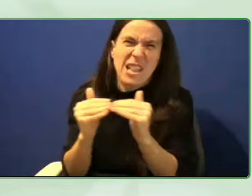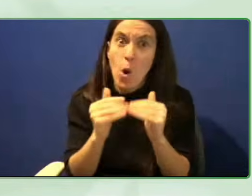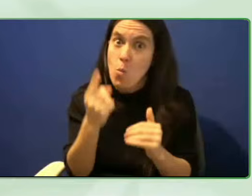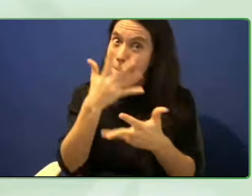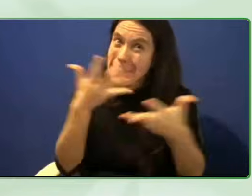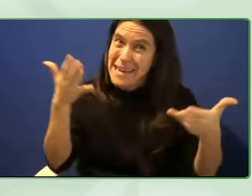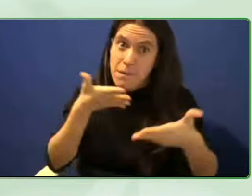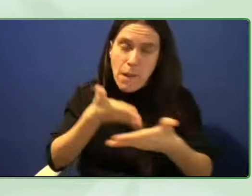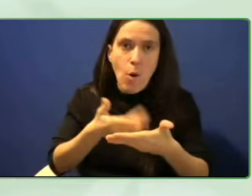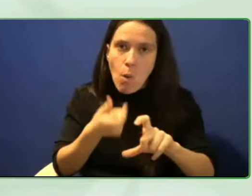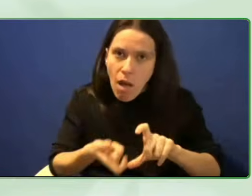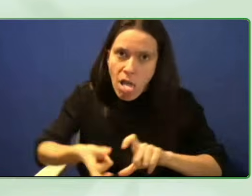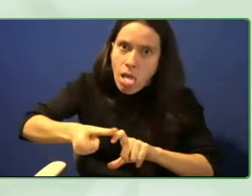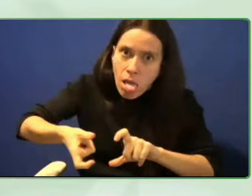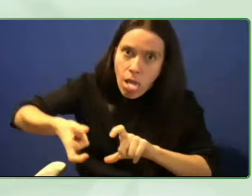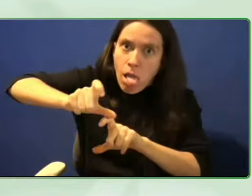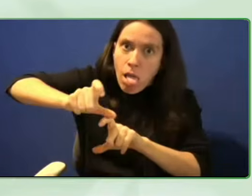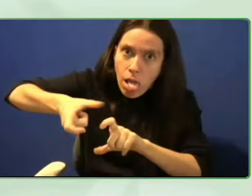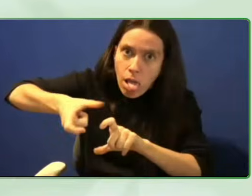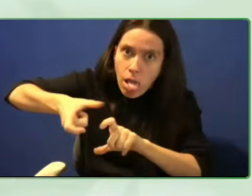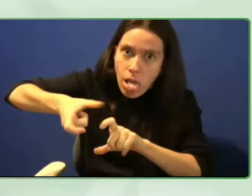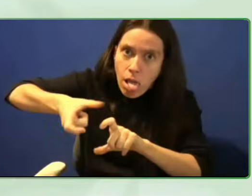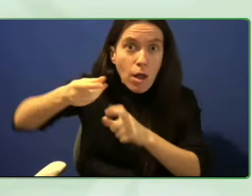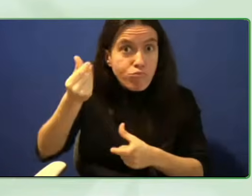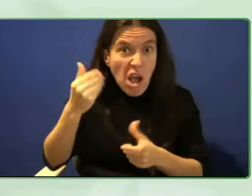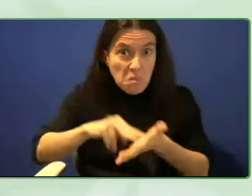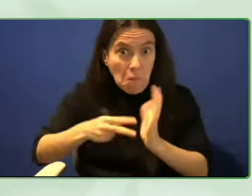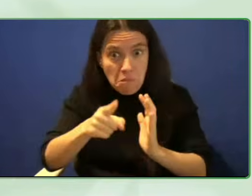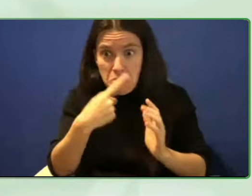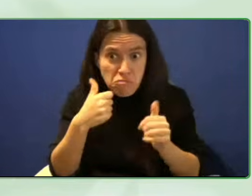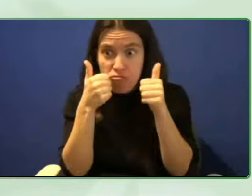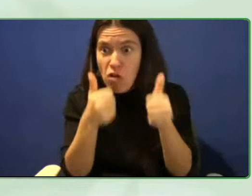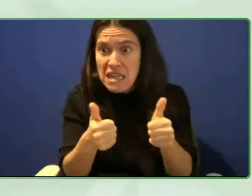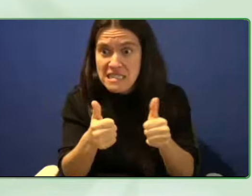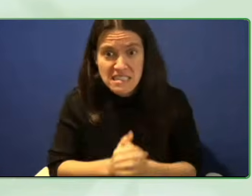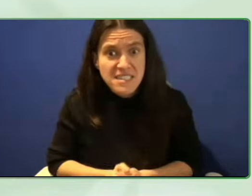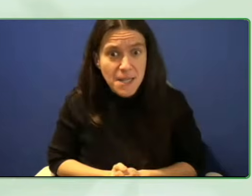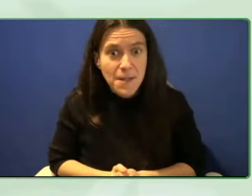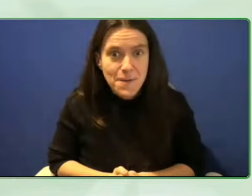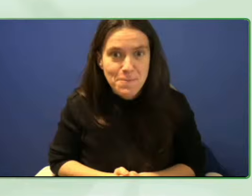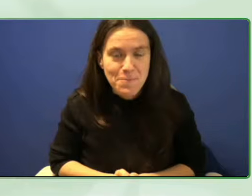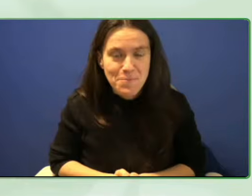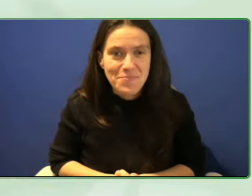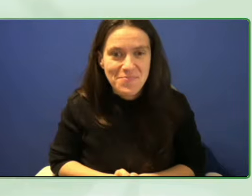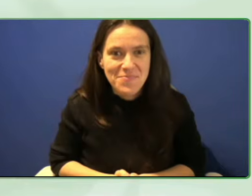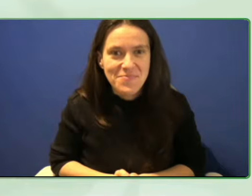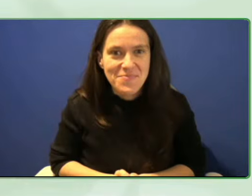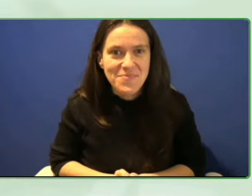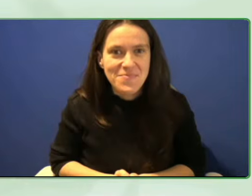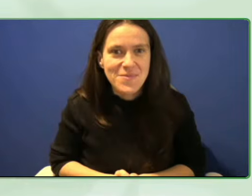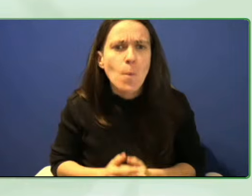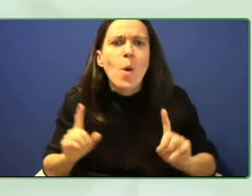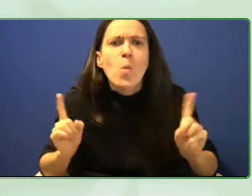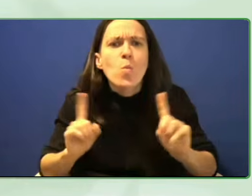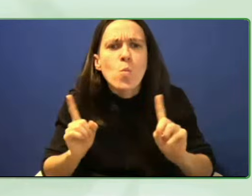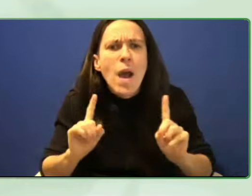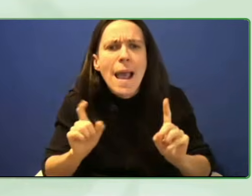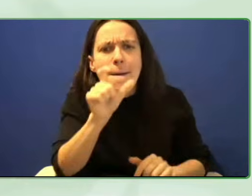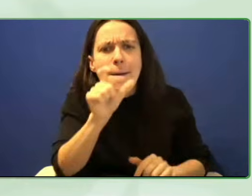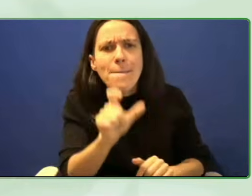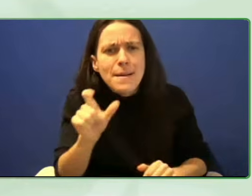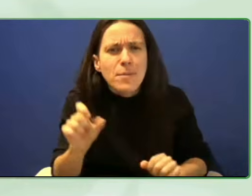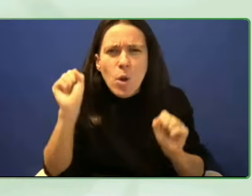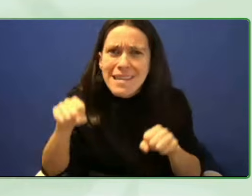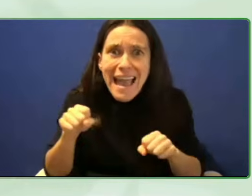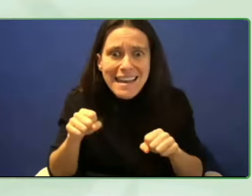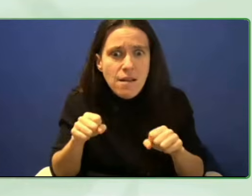So the fact that you're doing that is great. So you've moved pretty quickly. So where can people access SensePilot,